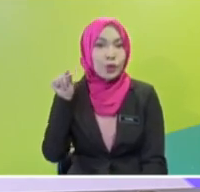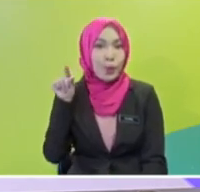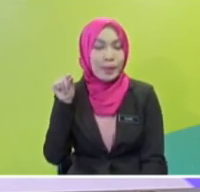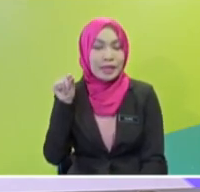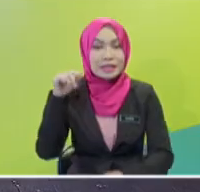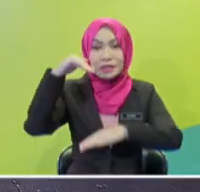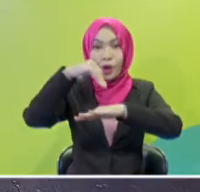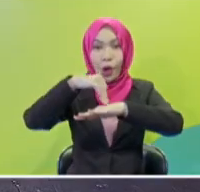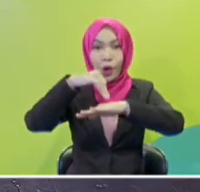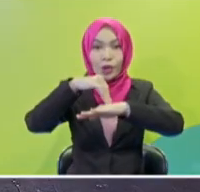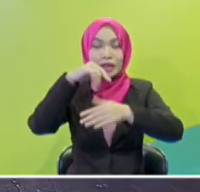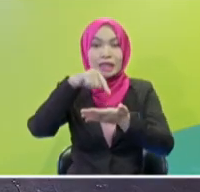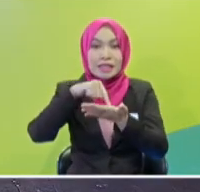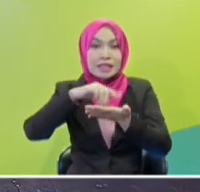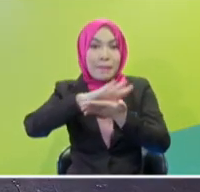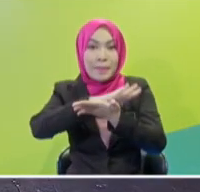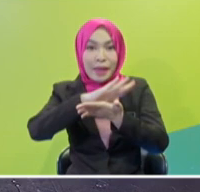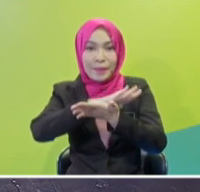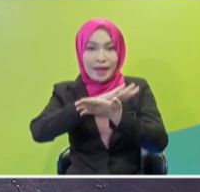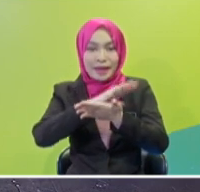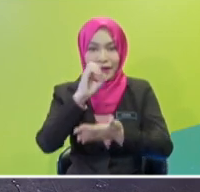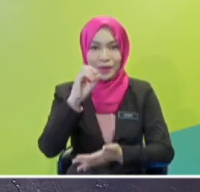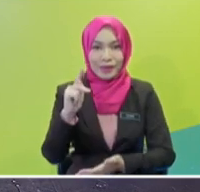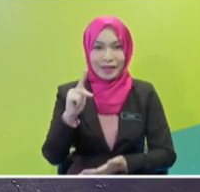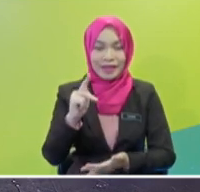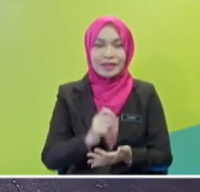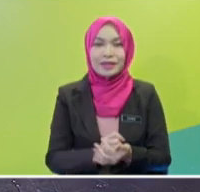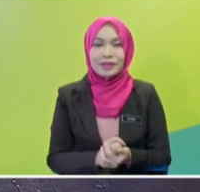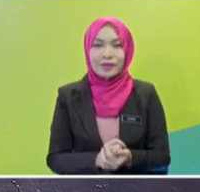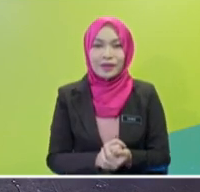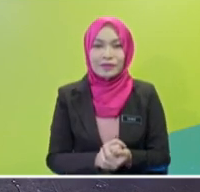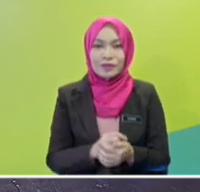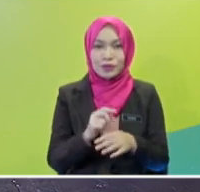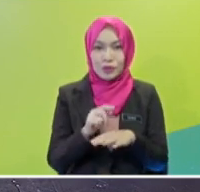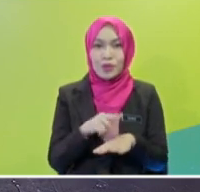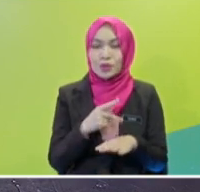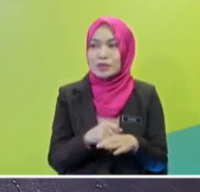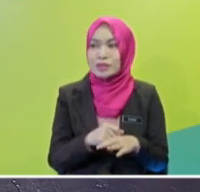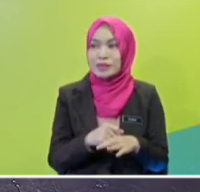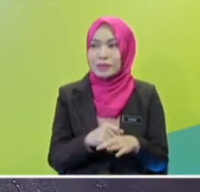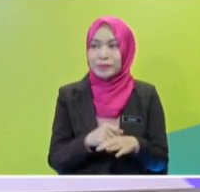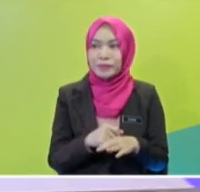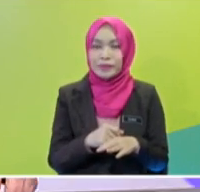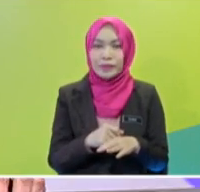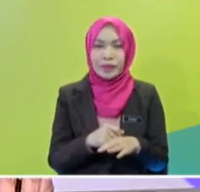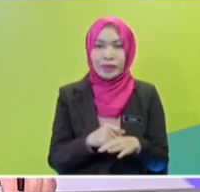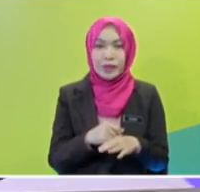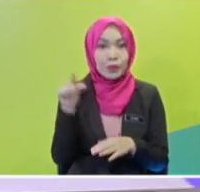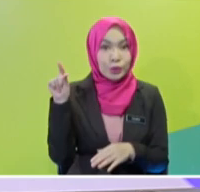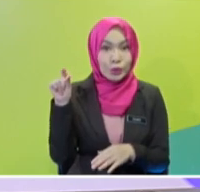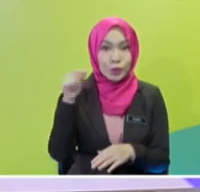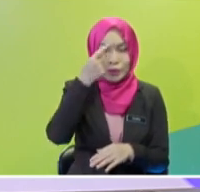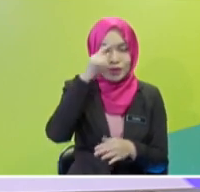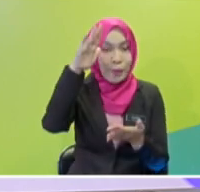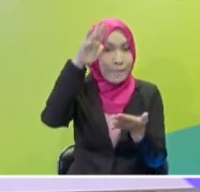Okay. Okay. So we have to use a glue to paste the dress.